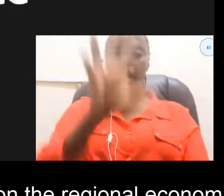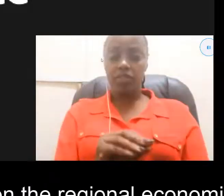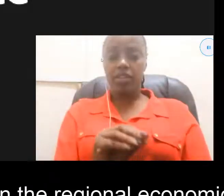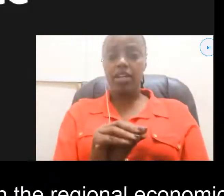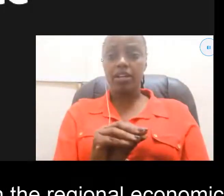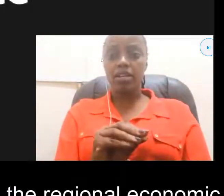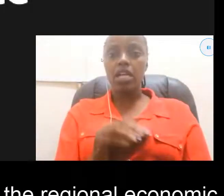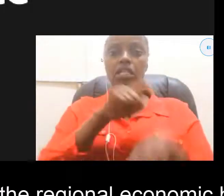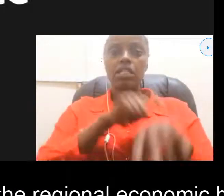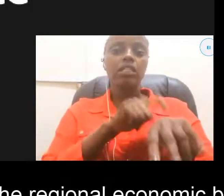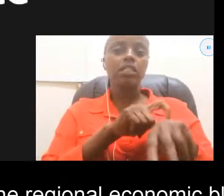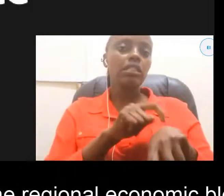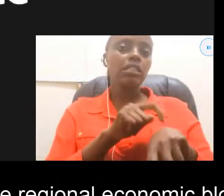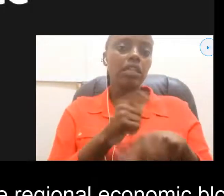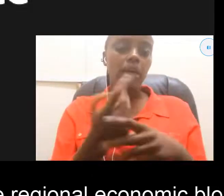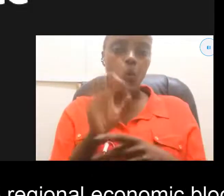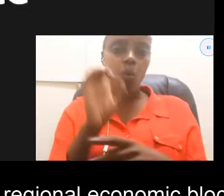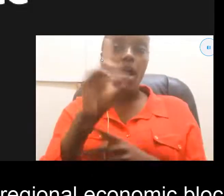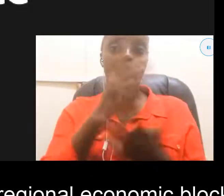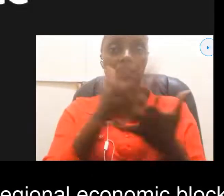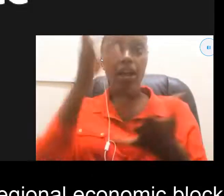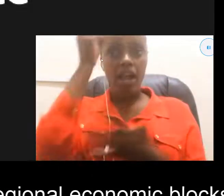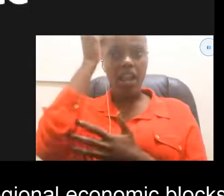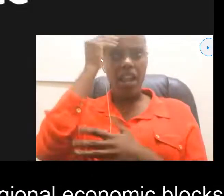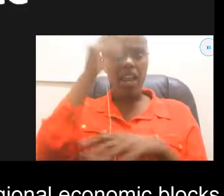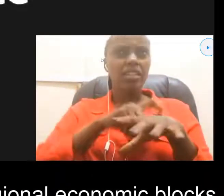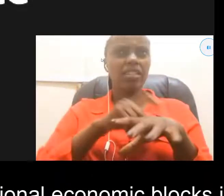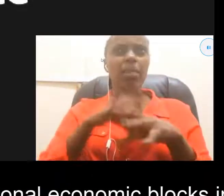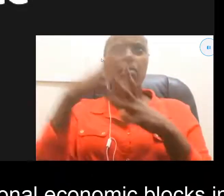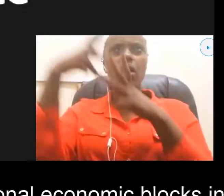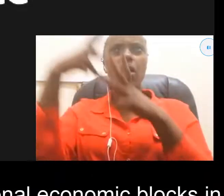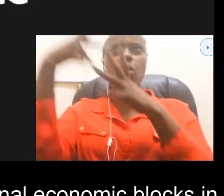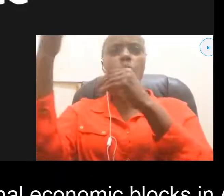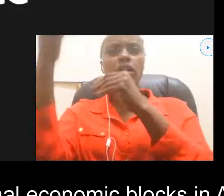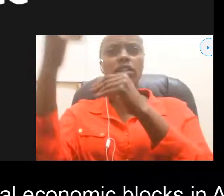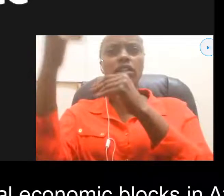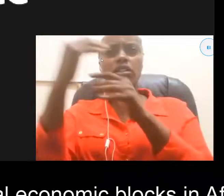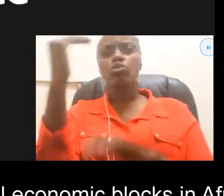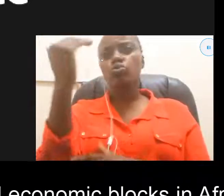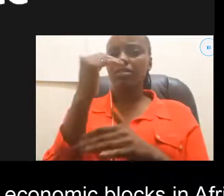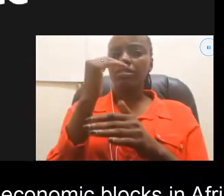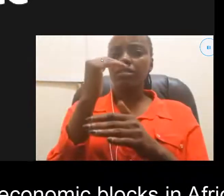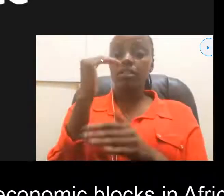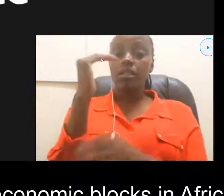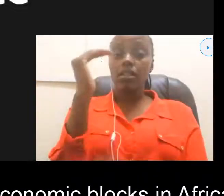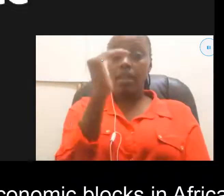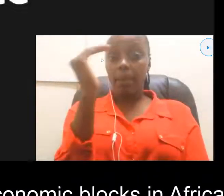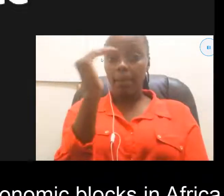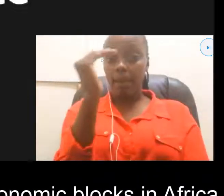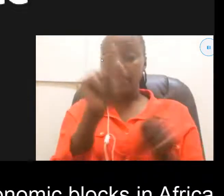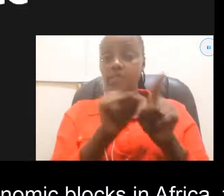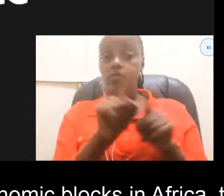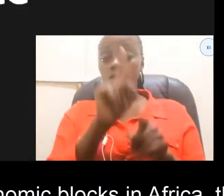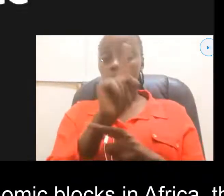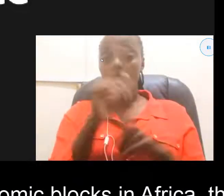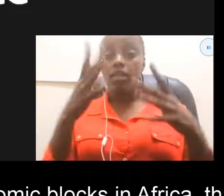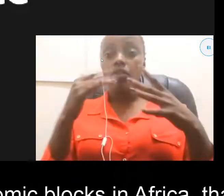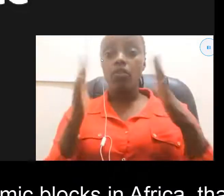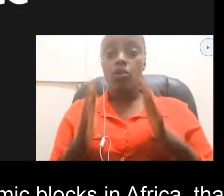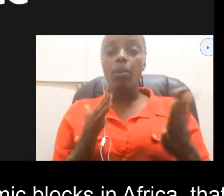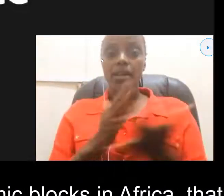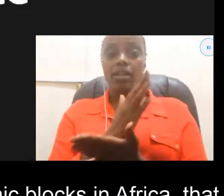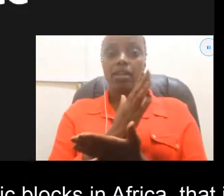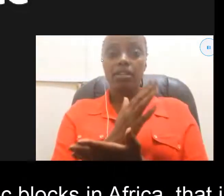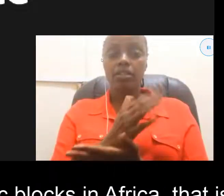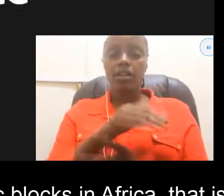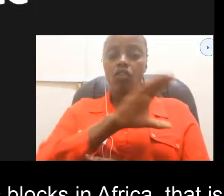One thing I learned when I think of in Gambia is that at the African Commission on Human and People's Rights, there is a